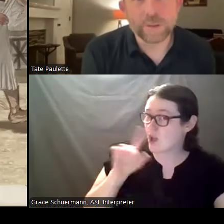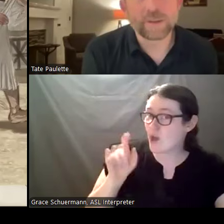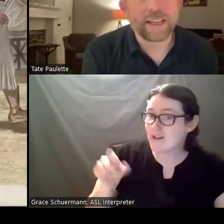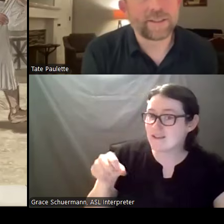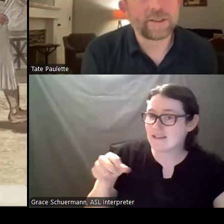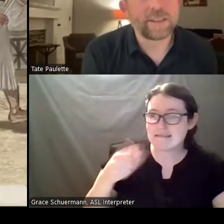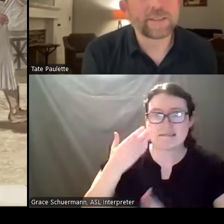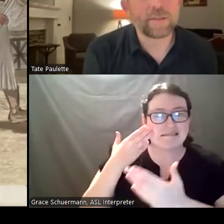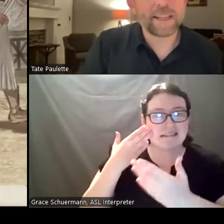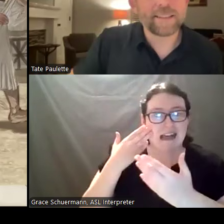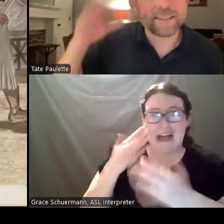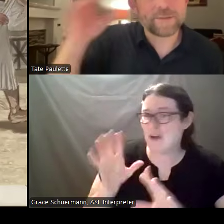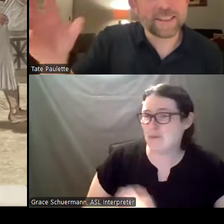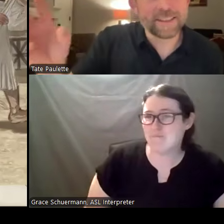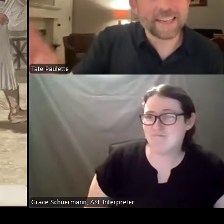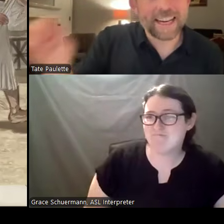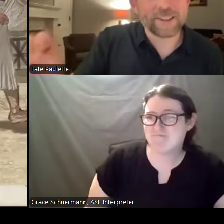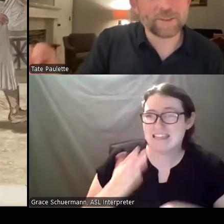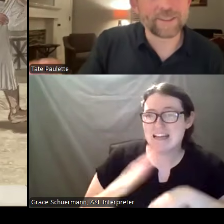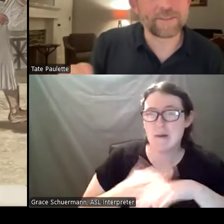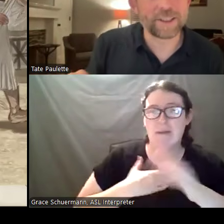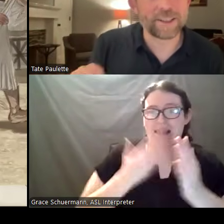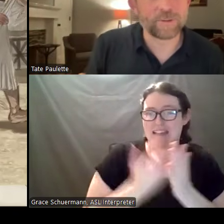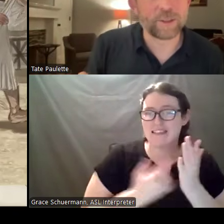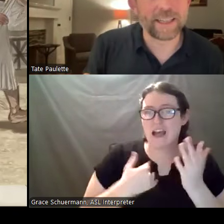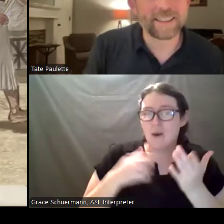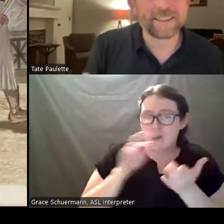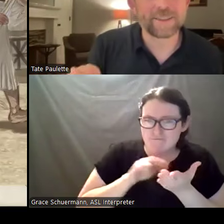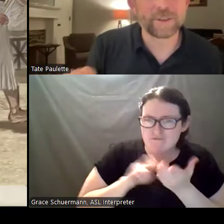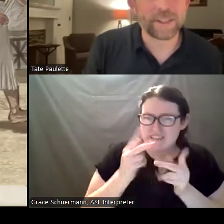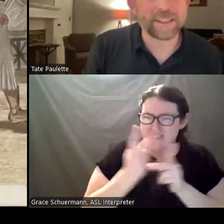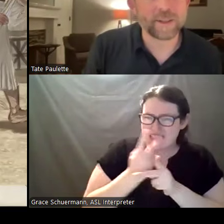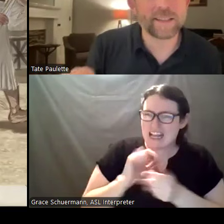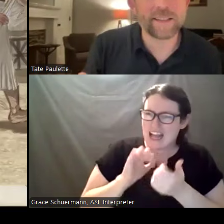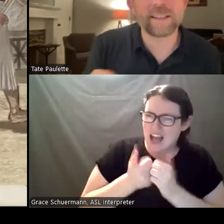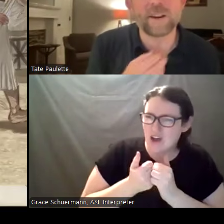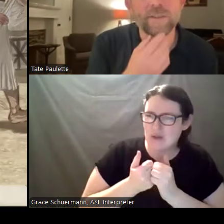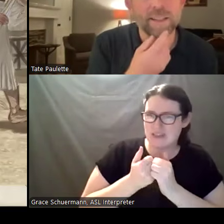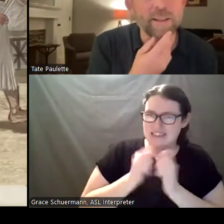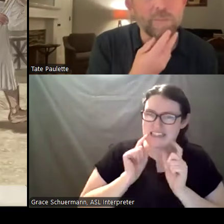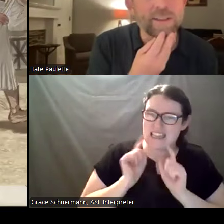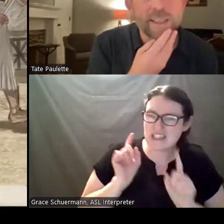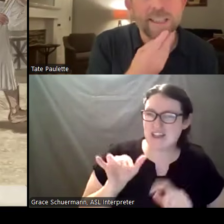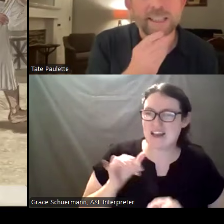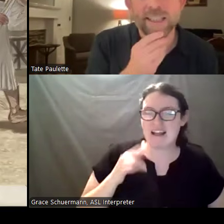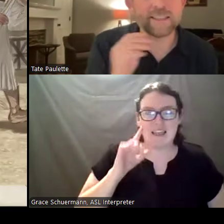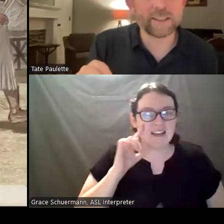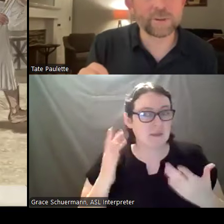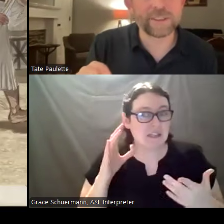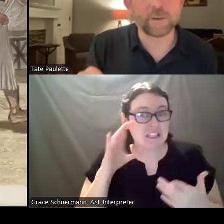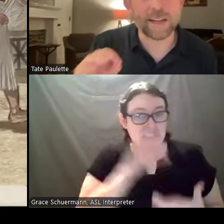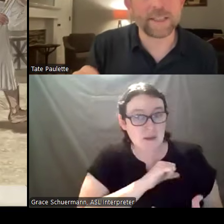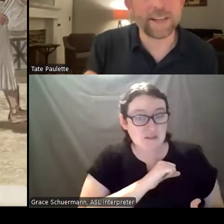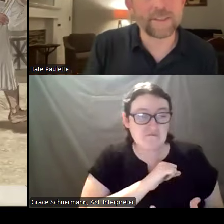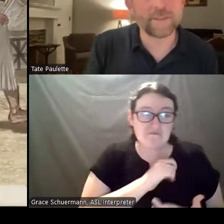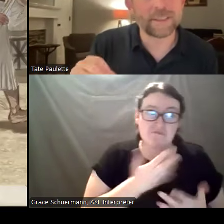I don't know the answer. It's on my list of things that I actually want to figure out a way to address because I think it's often an assumption, and it's not an